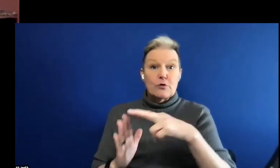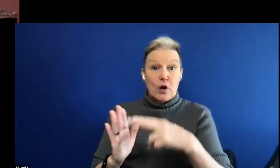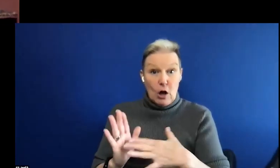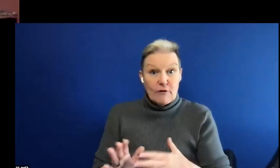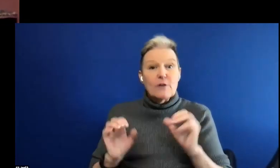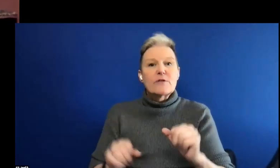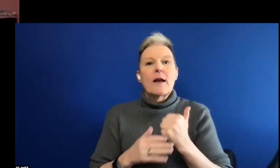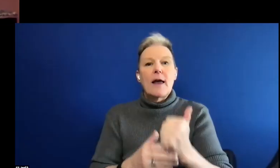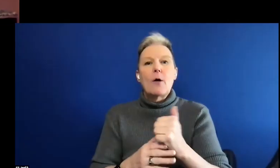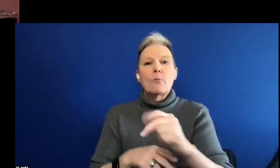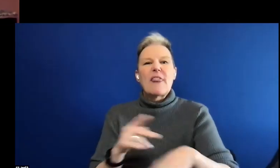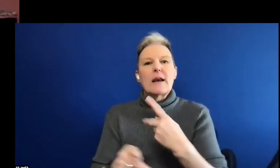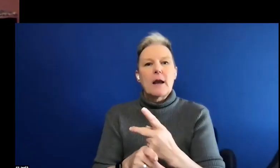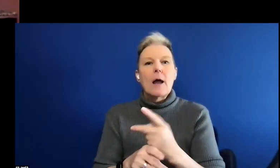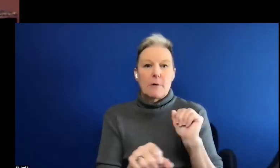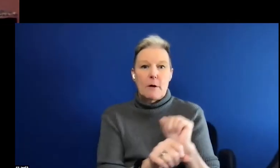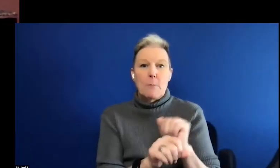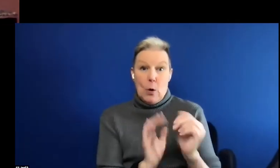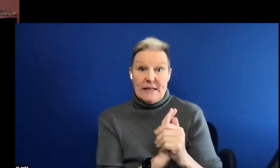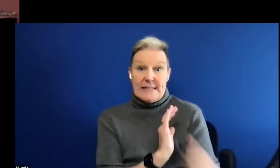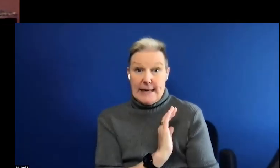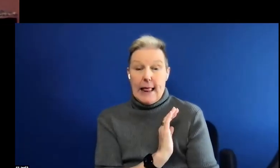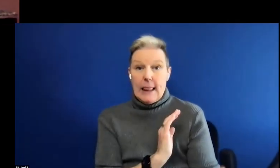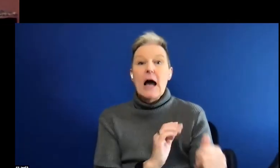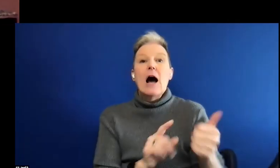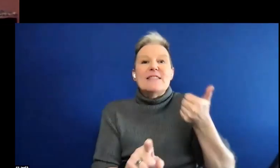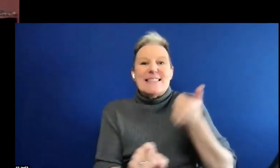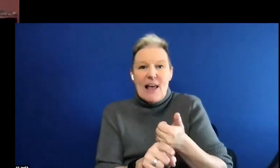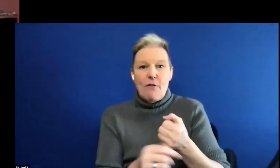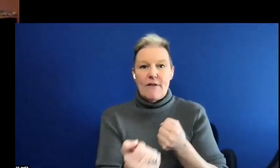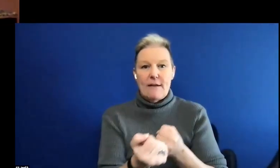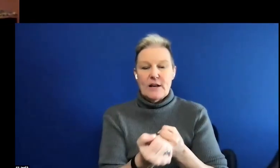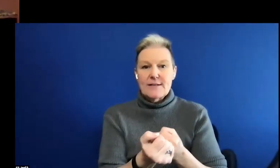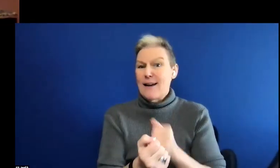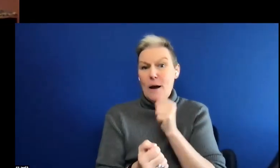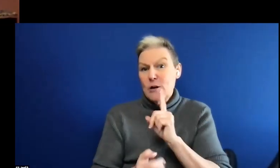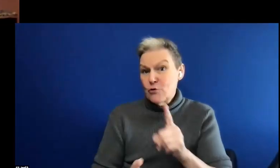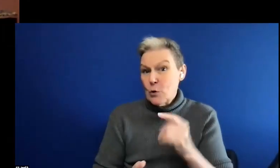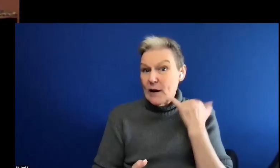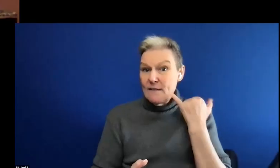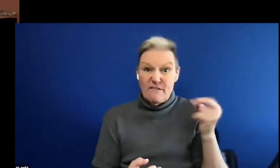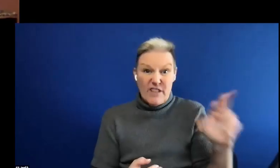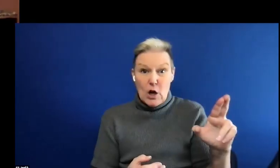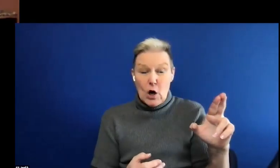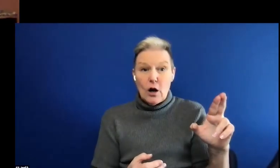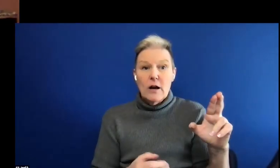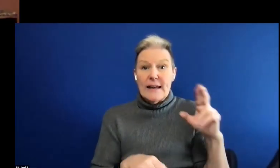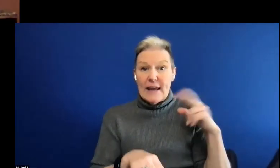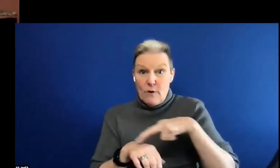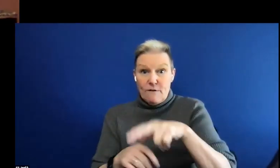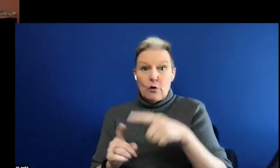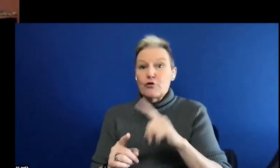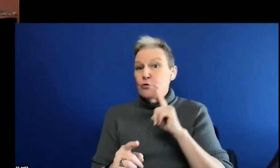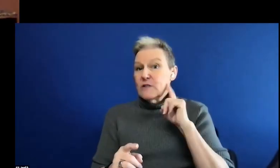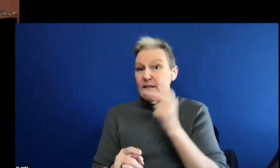help with that type of employment skill of self-advocacy. I'm not sure if VR is able to make those referrals to Deaf and Hard of